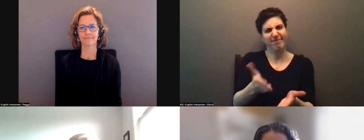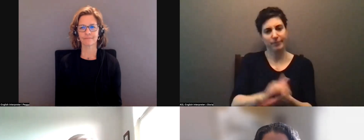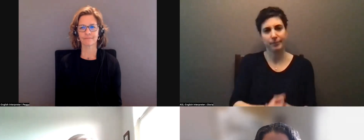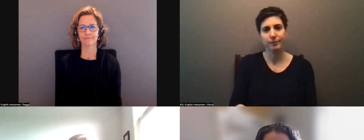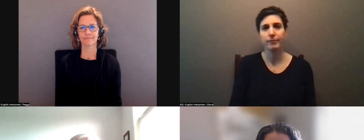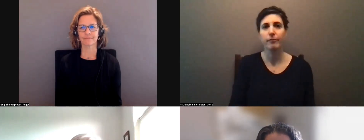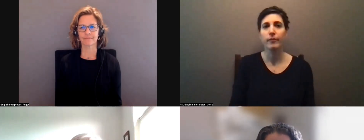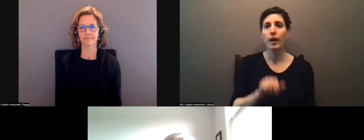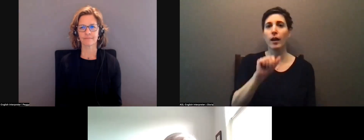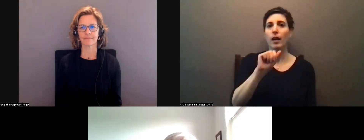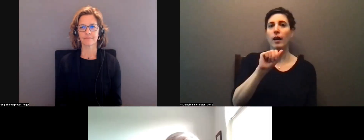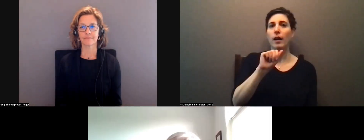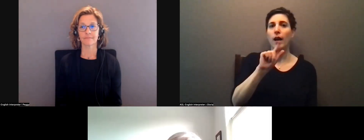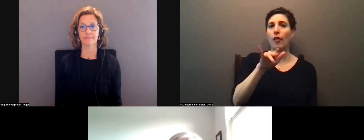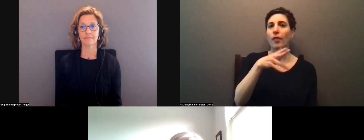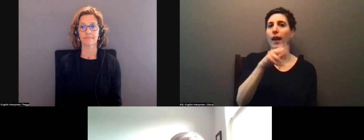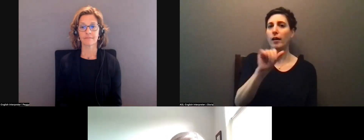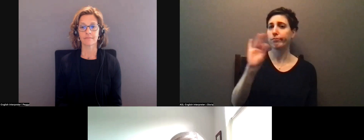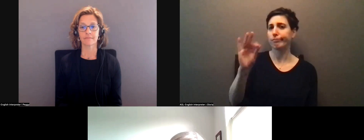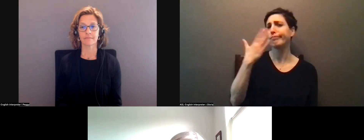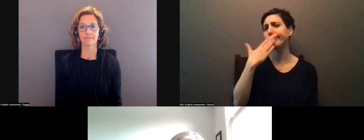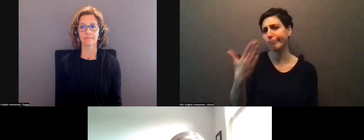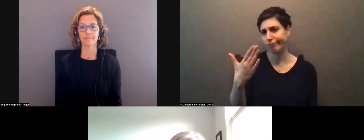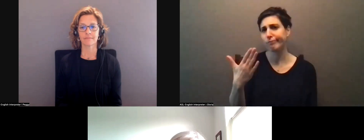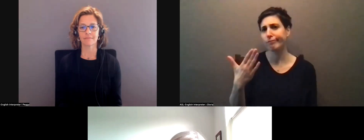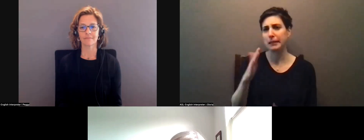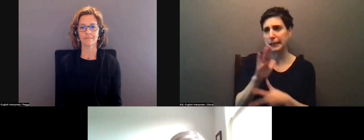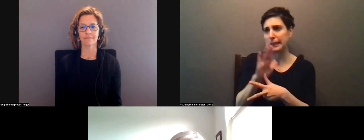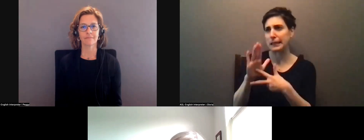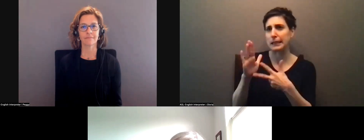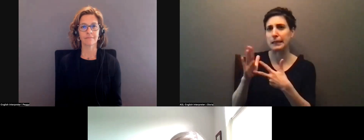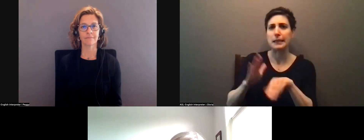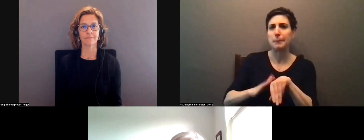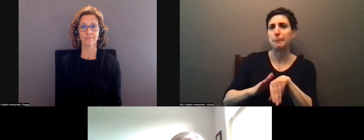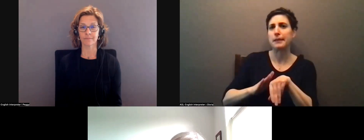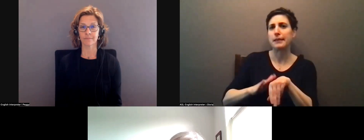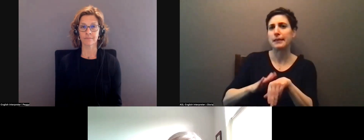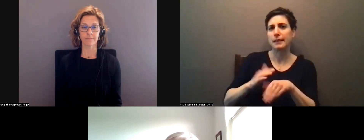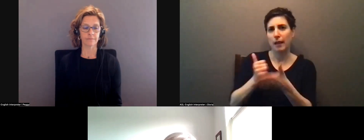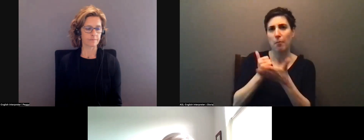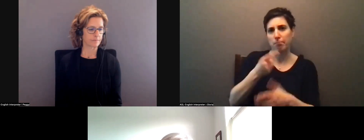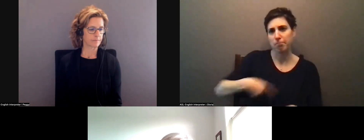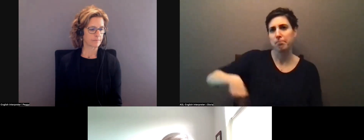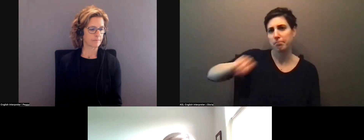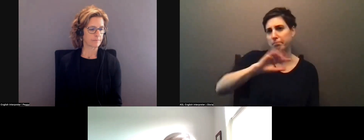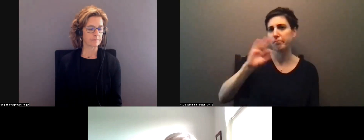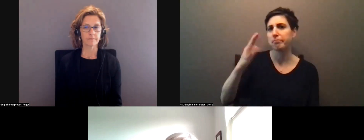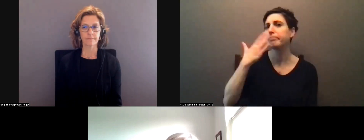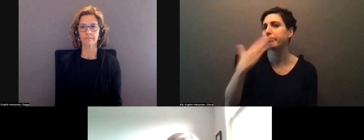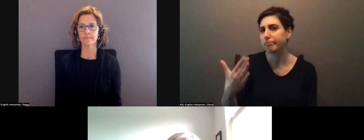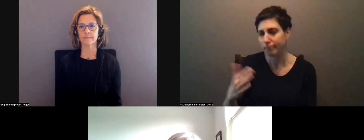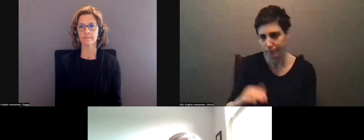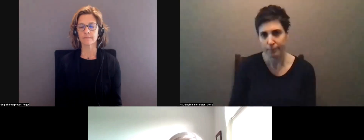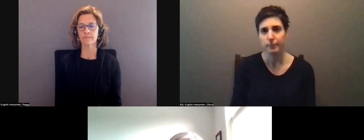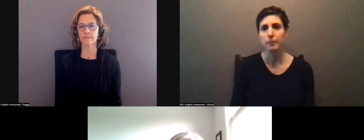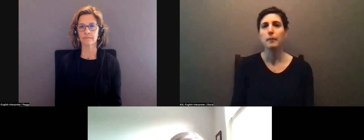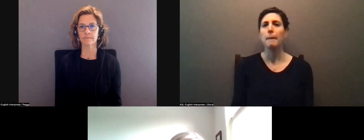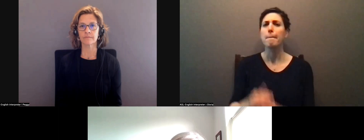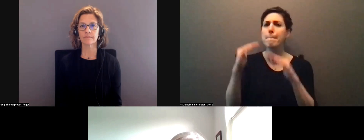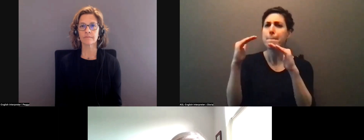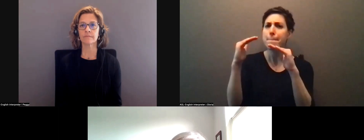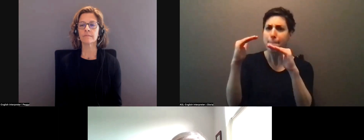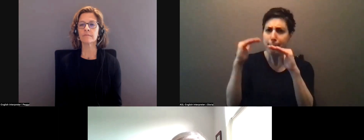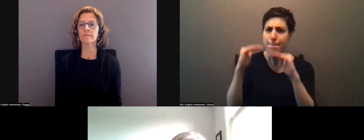transferable and across the board for a lot of us in the program. So that's great. And